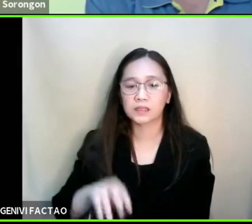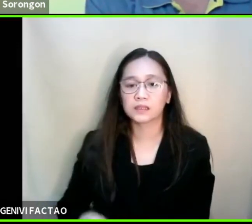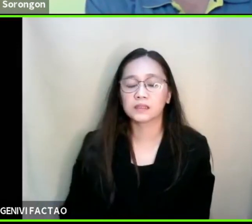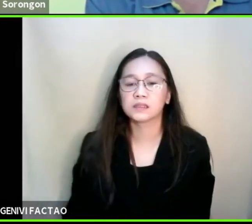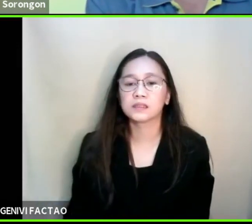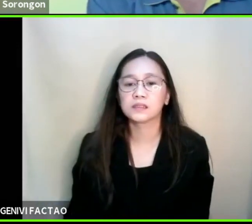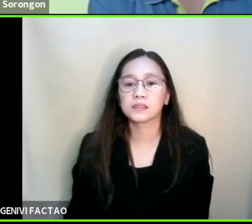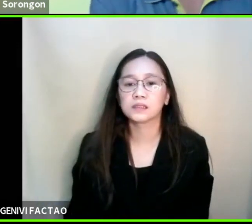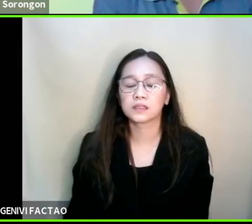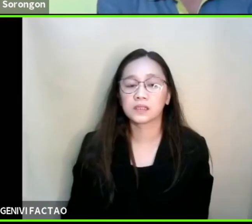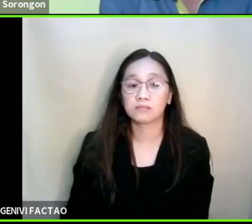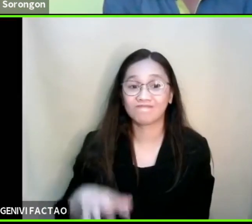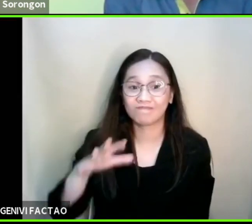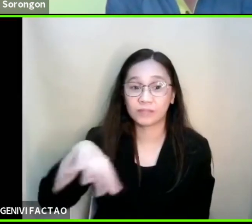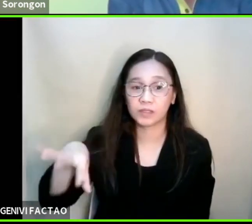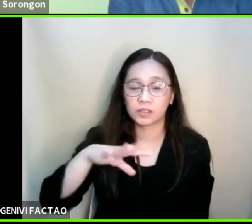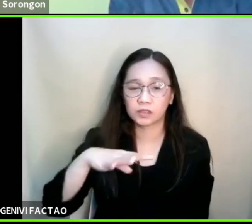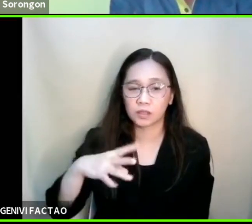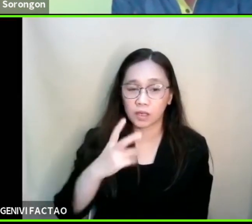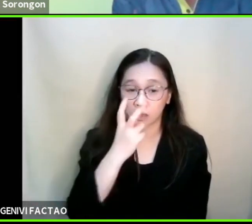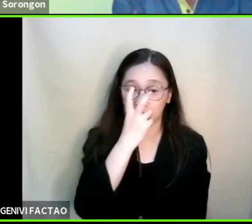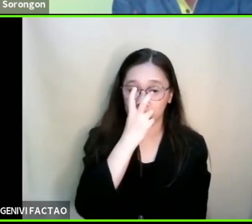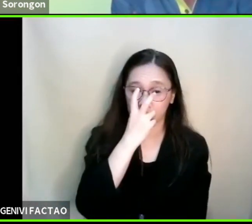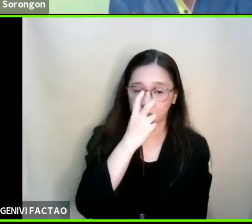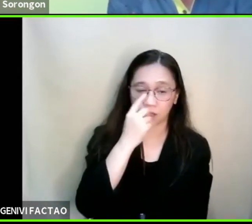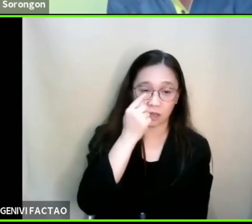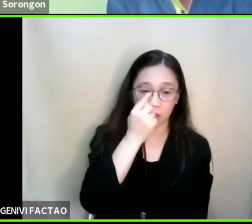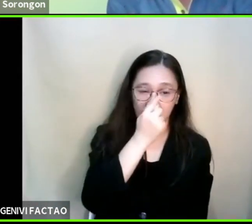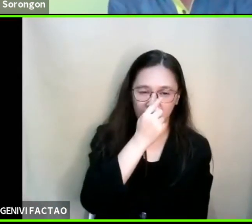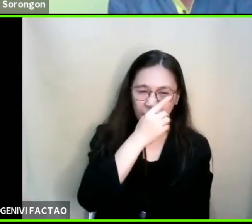Okay, for those with visual impairments, no, or